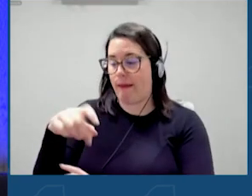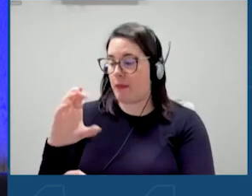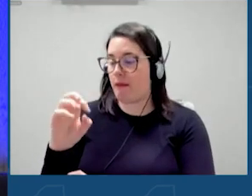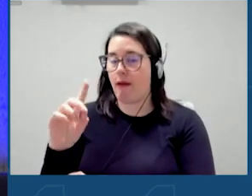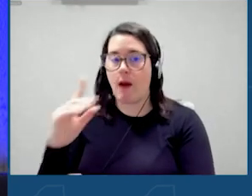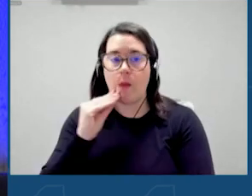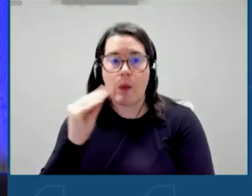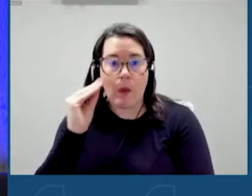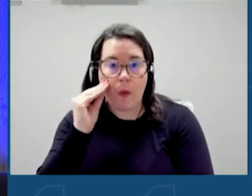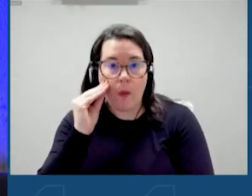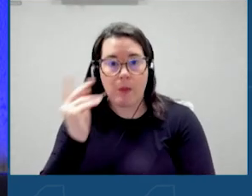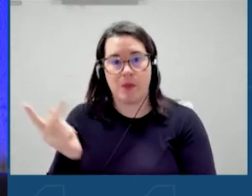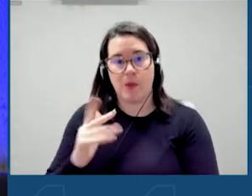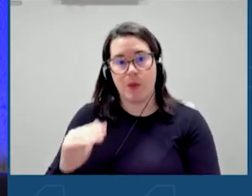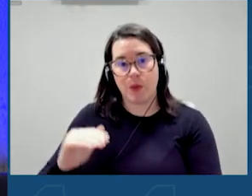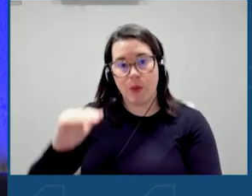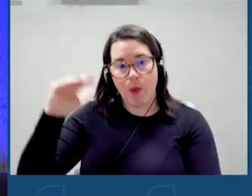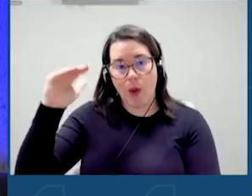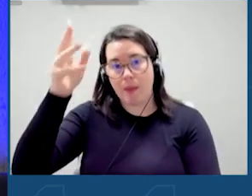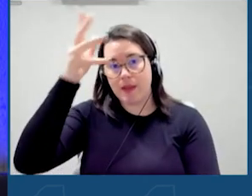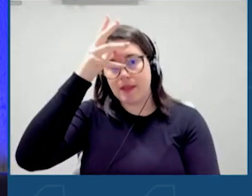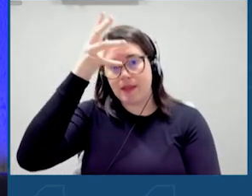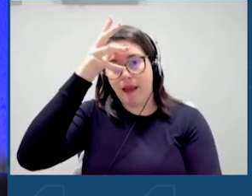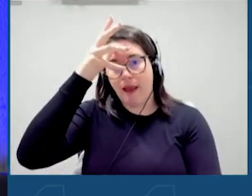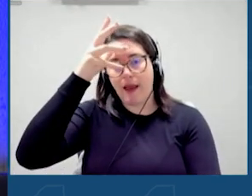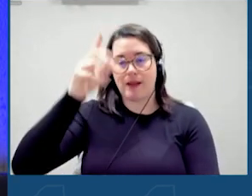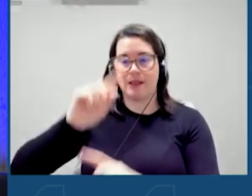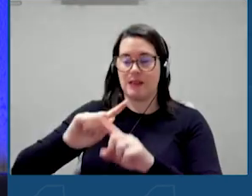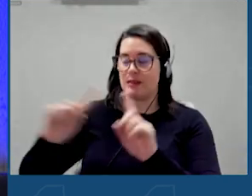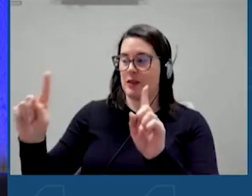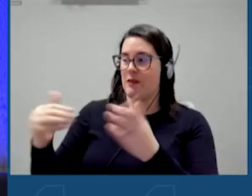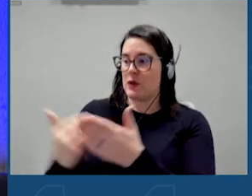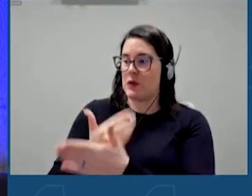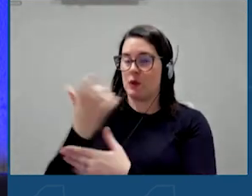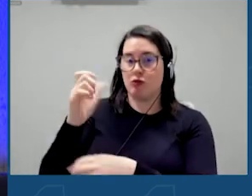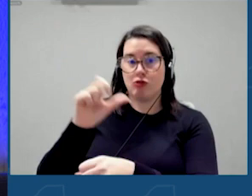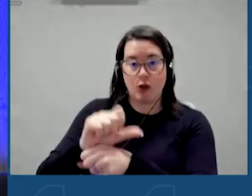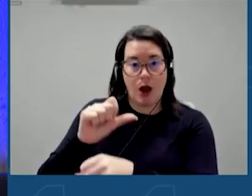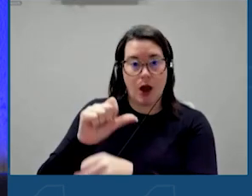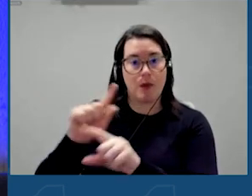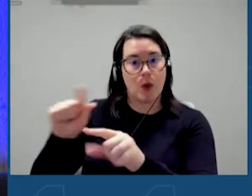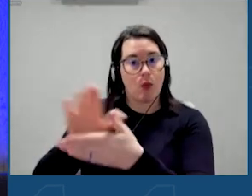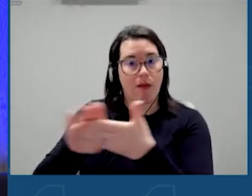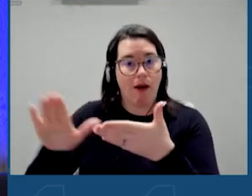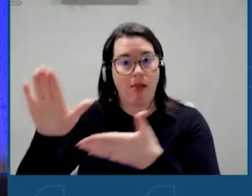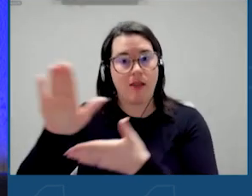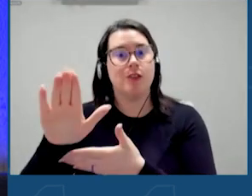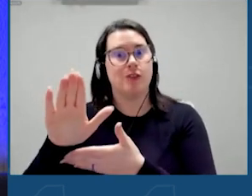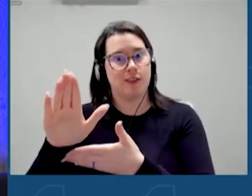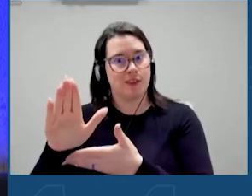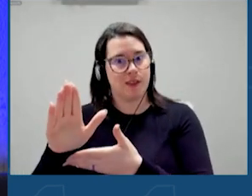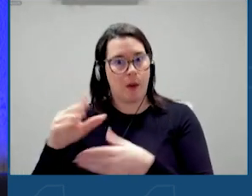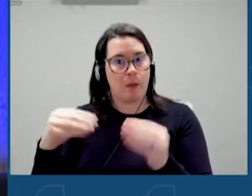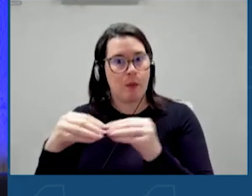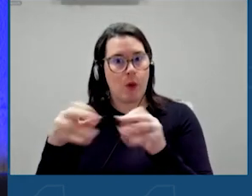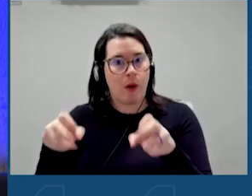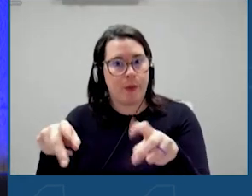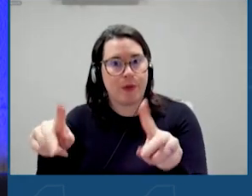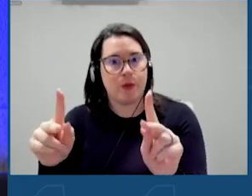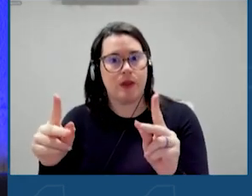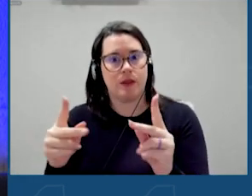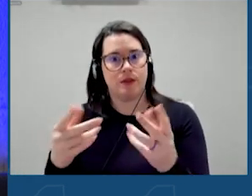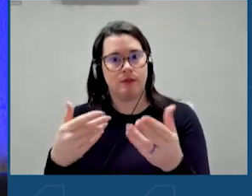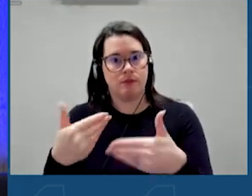up and my dad changed jobs and and Dad got an education, which is what opened the door, I watched my parents'